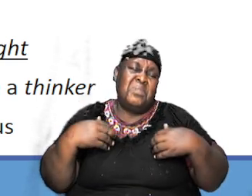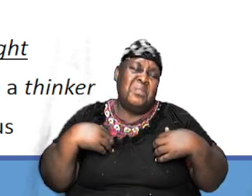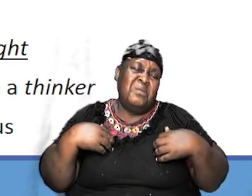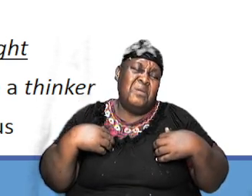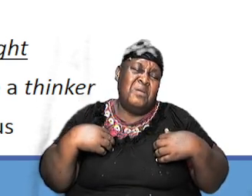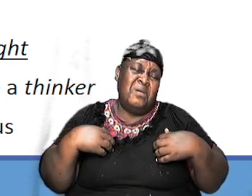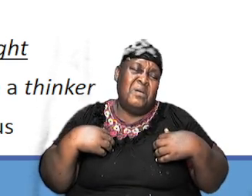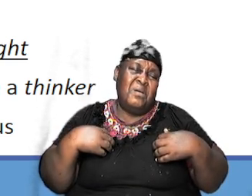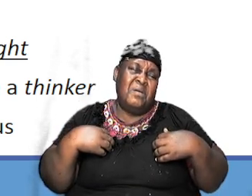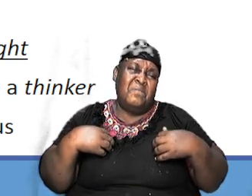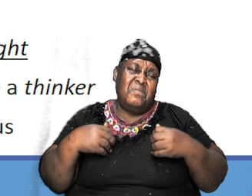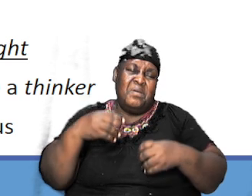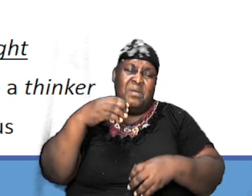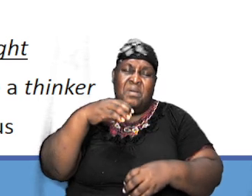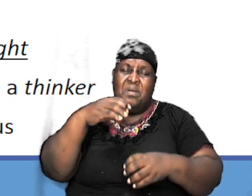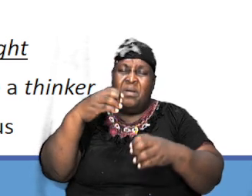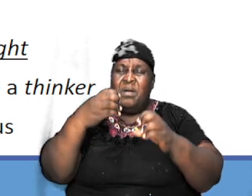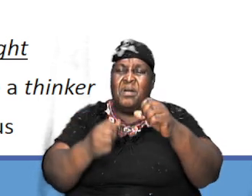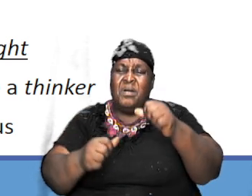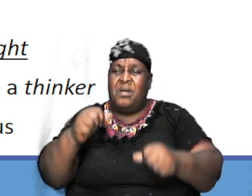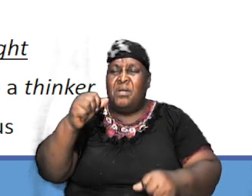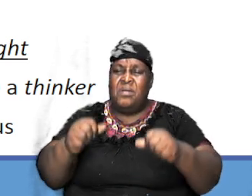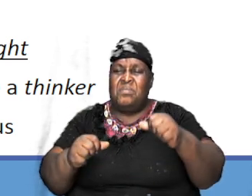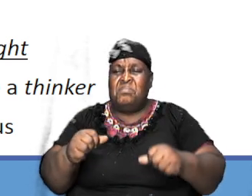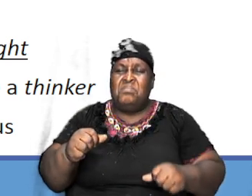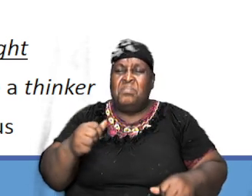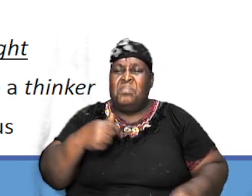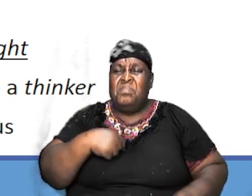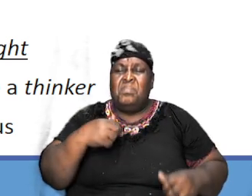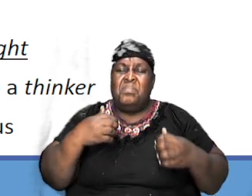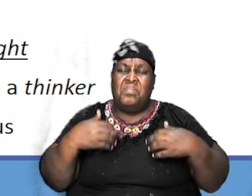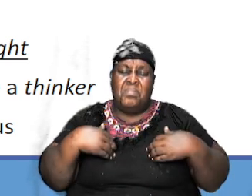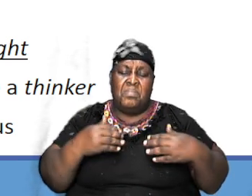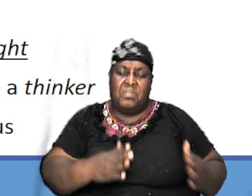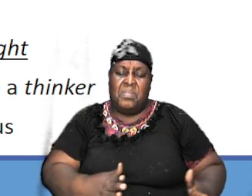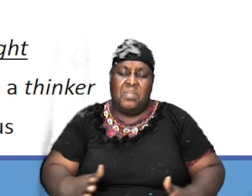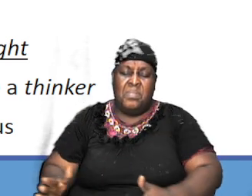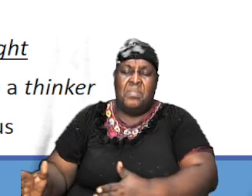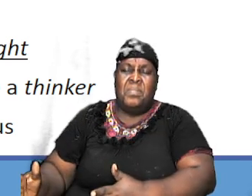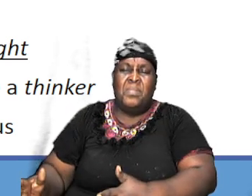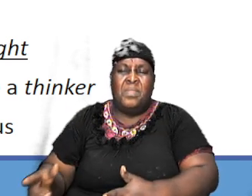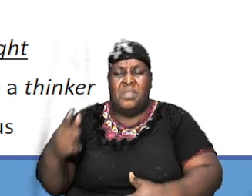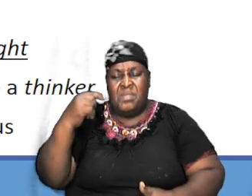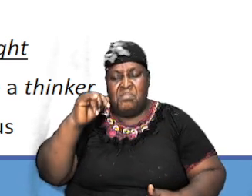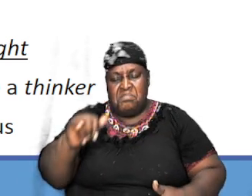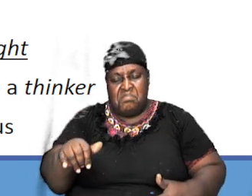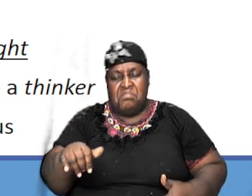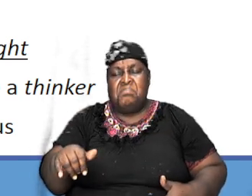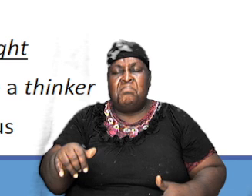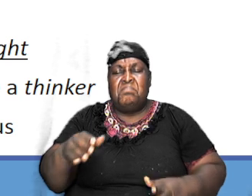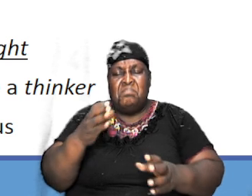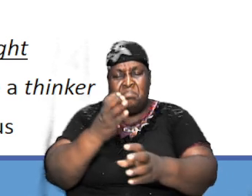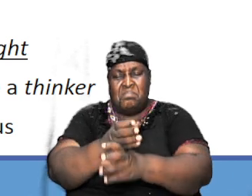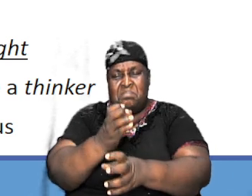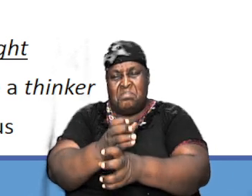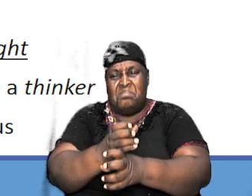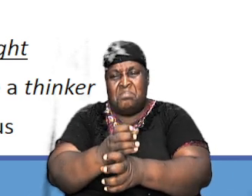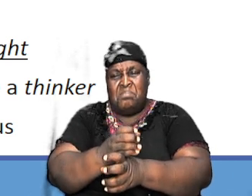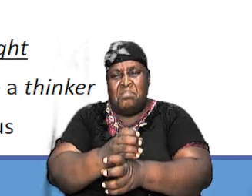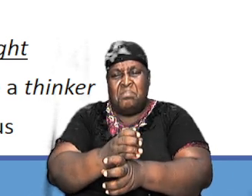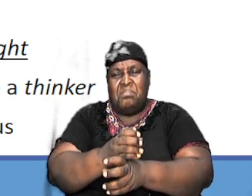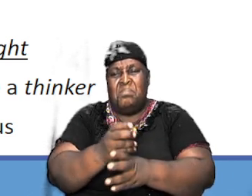I can have a motor car, I have to have a plan for that motor car, like a